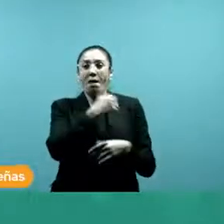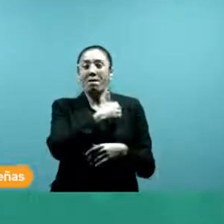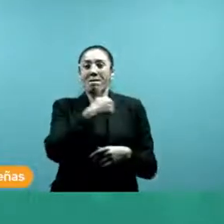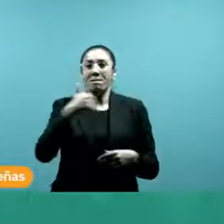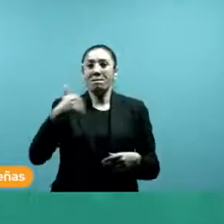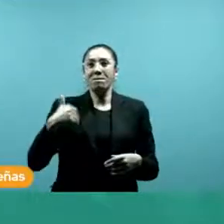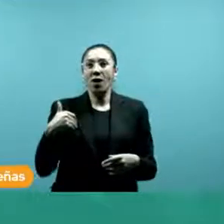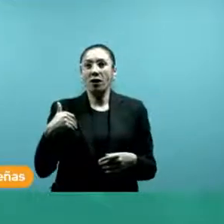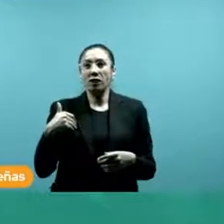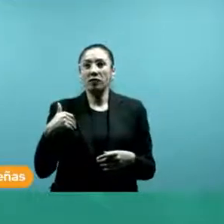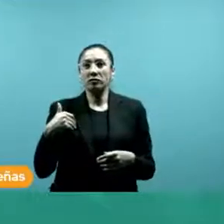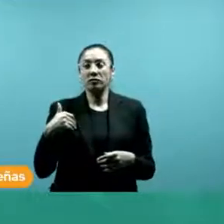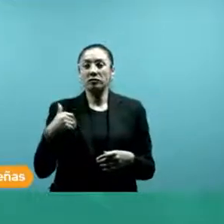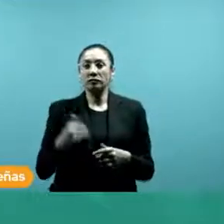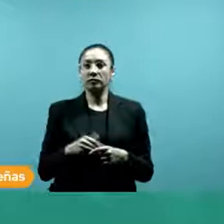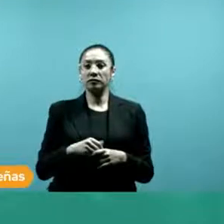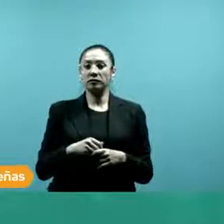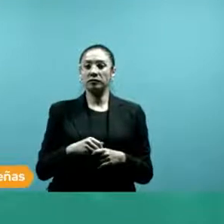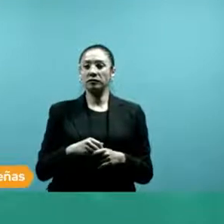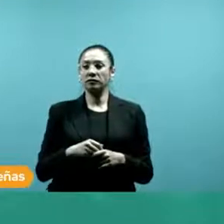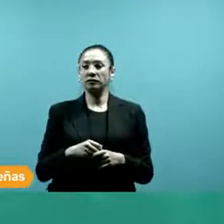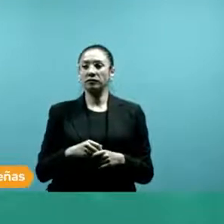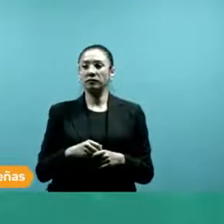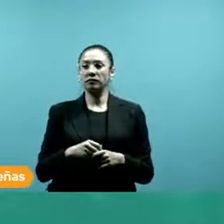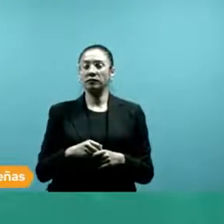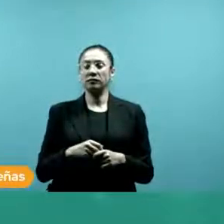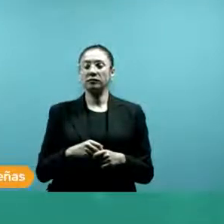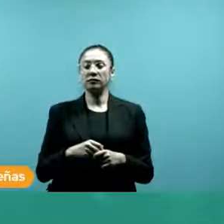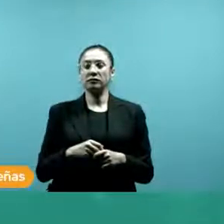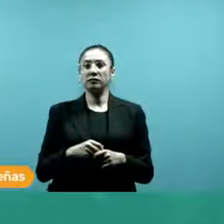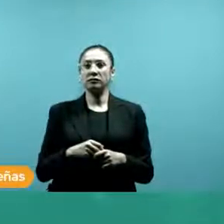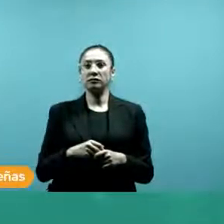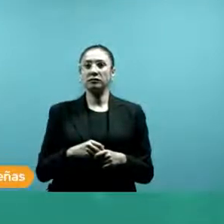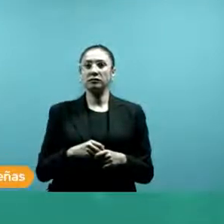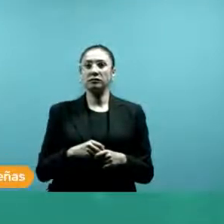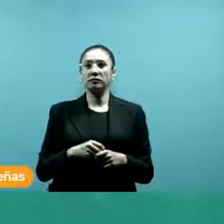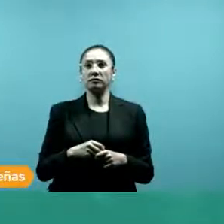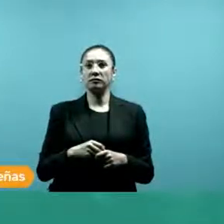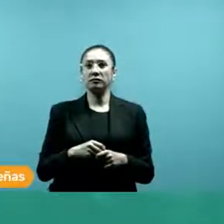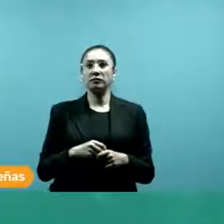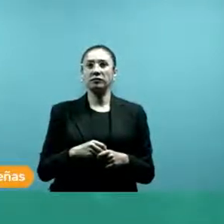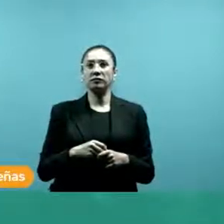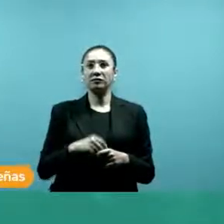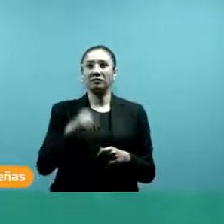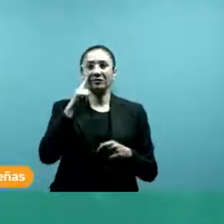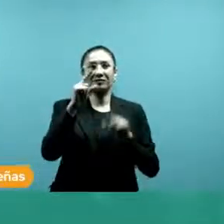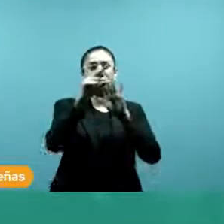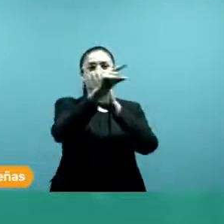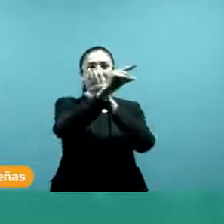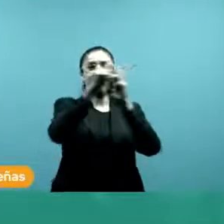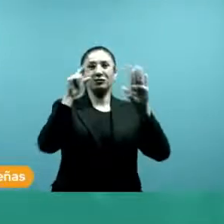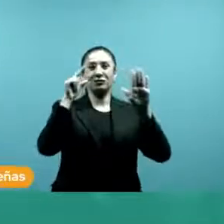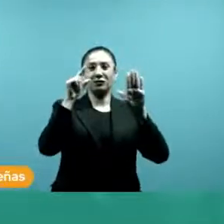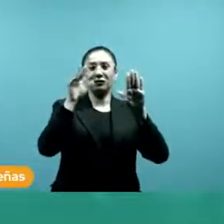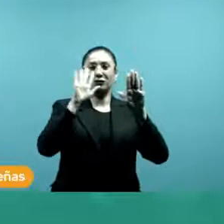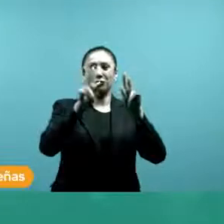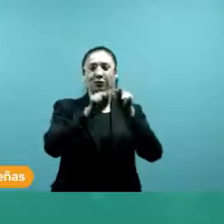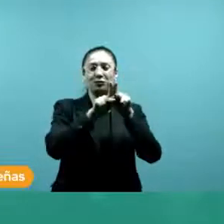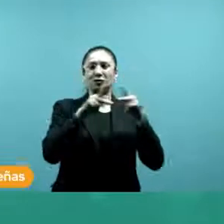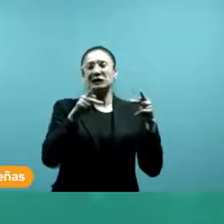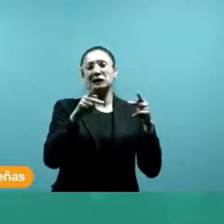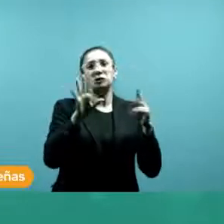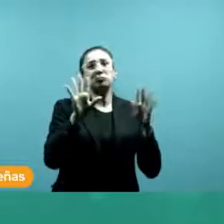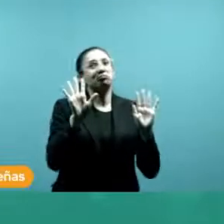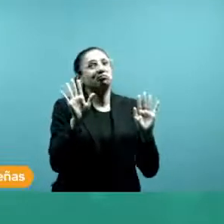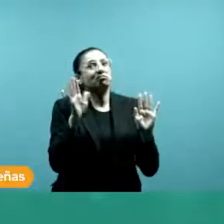the newspaper is here. So of porque course we will not know periódico. A lot about the person who no put this paper to